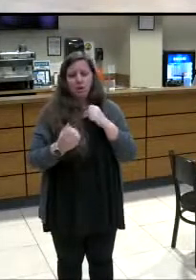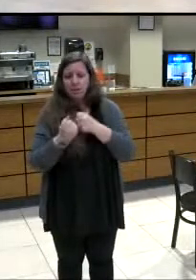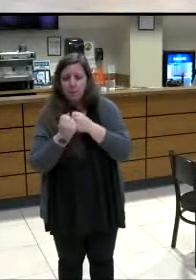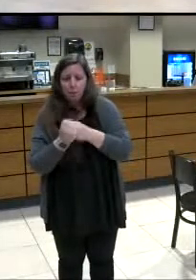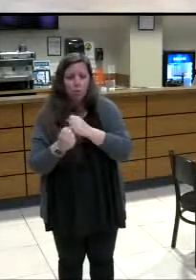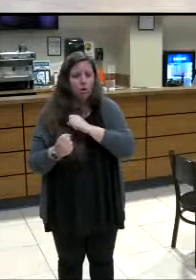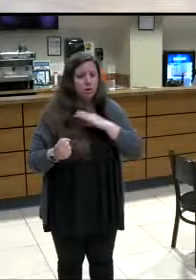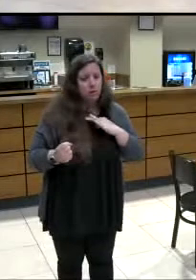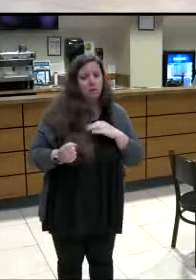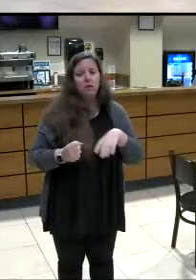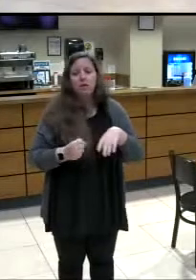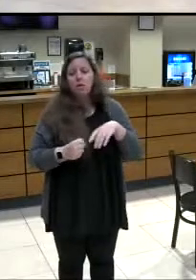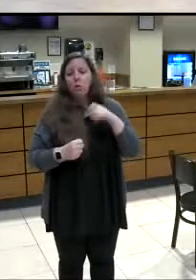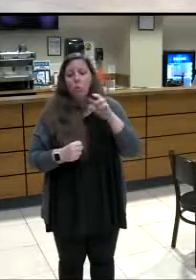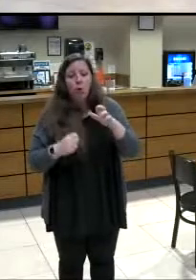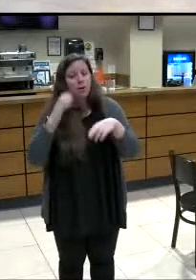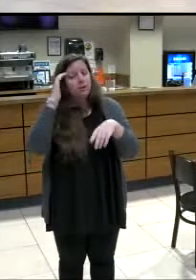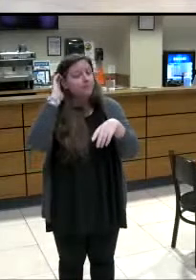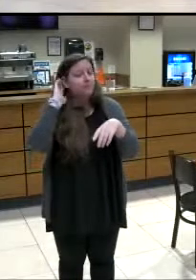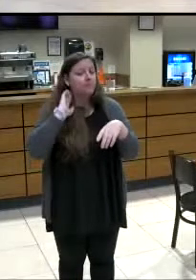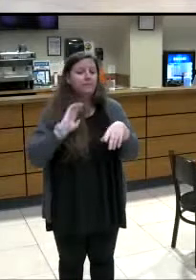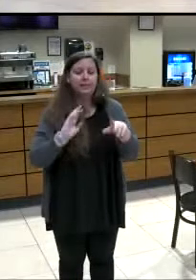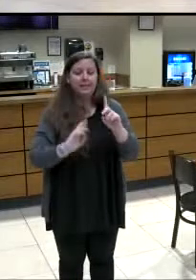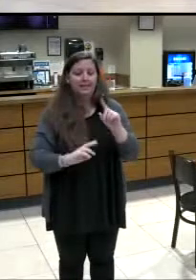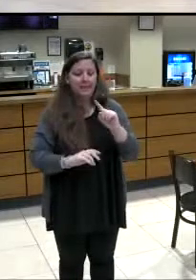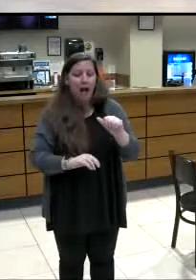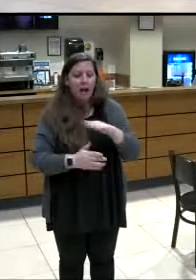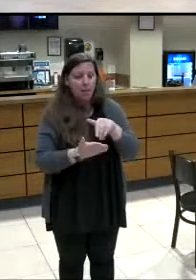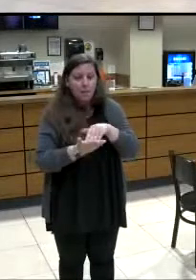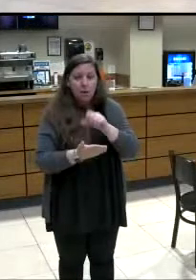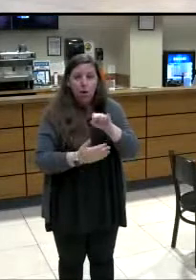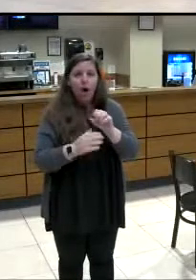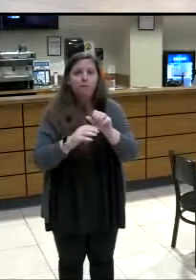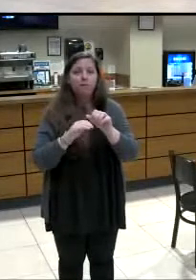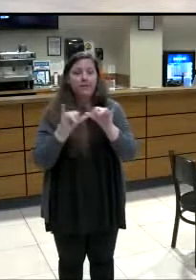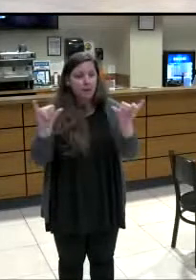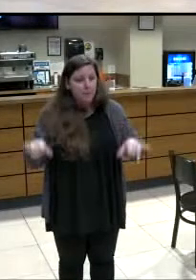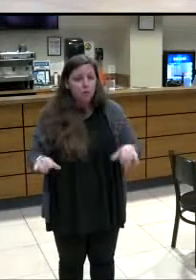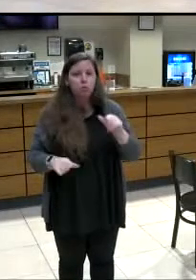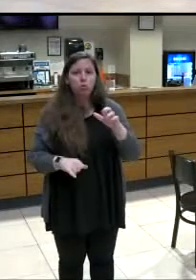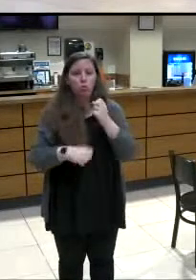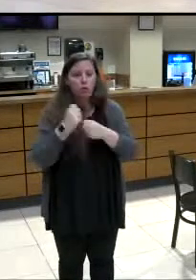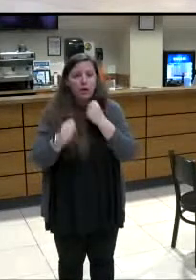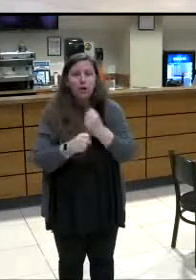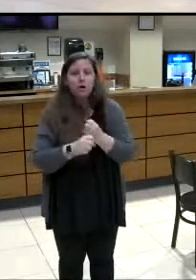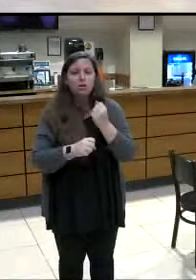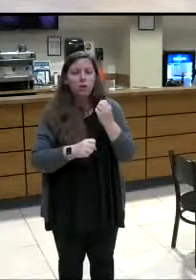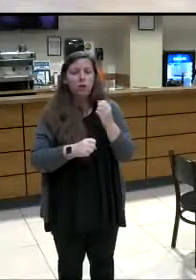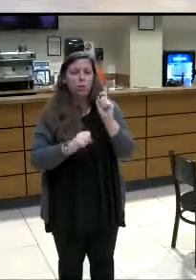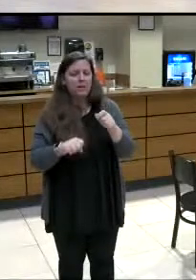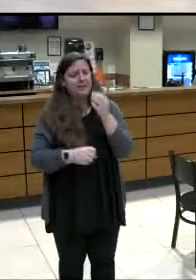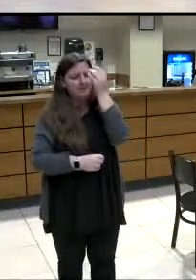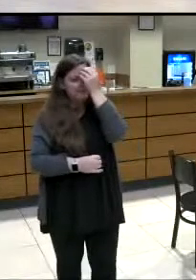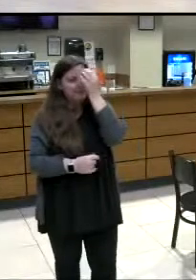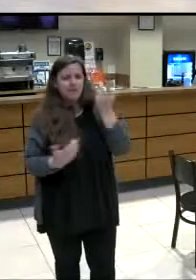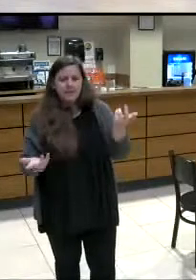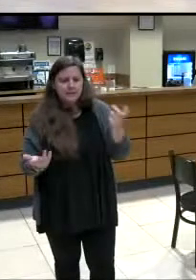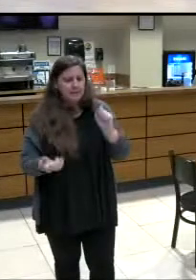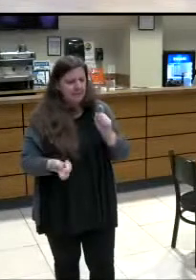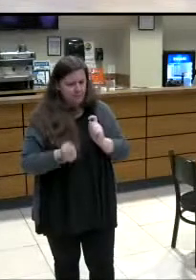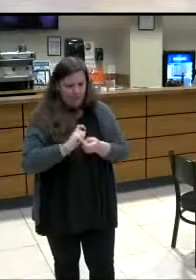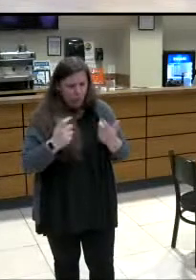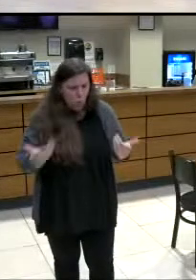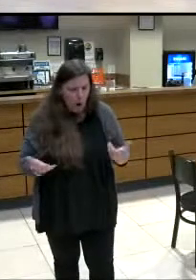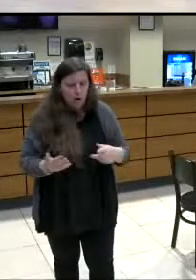of the semester or middle of the year at the end of the semester, what is it showing? Okay, what do we need to tweak? Do we need to get more support? Do we need to